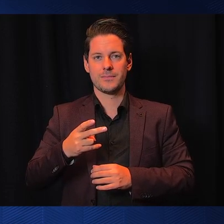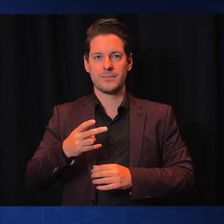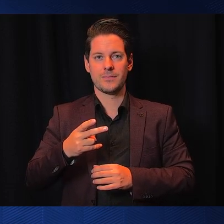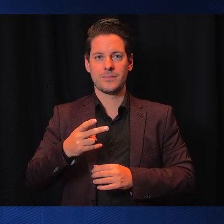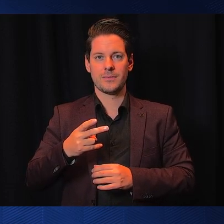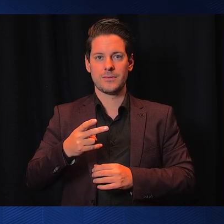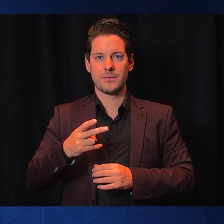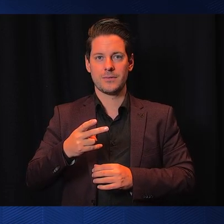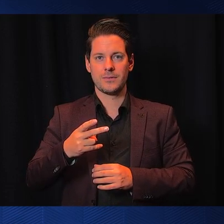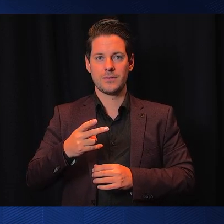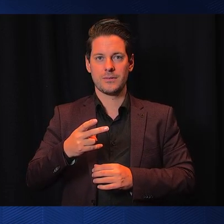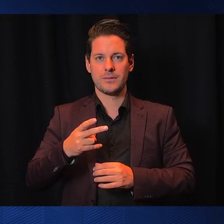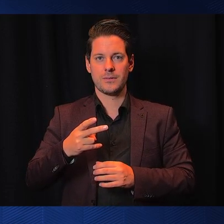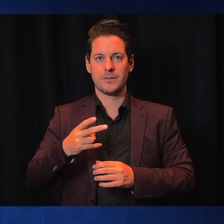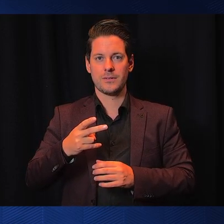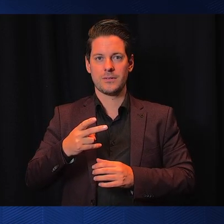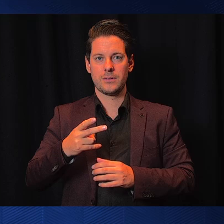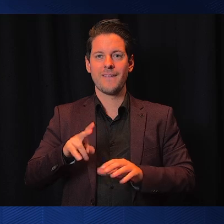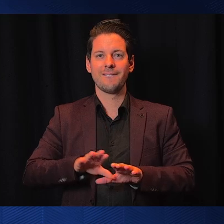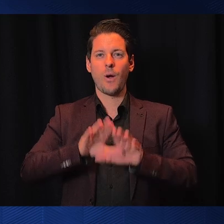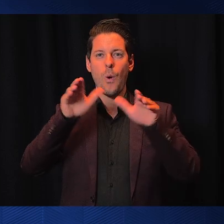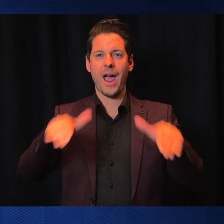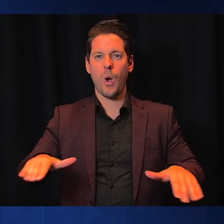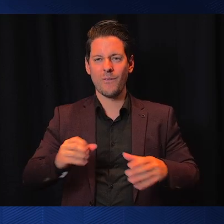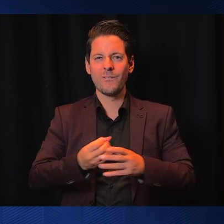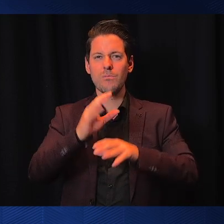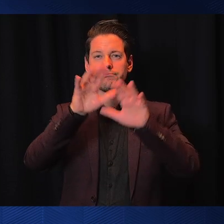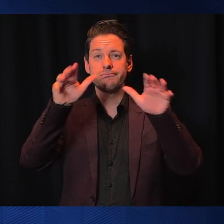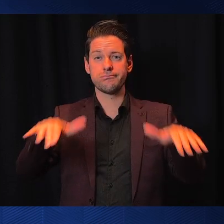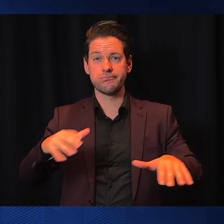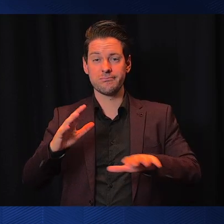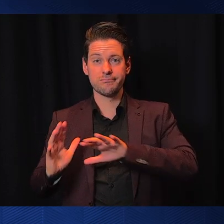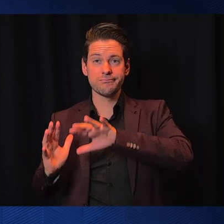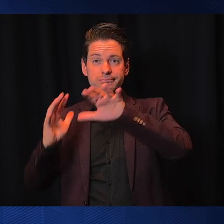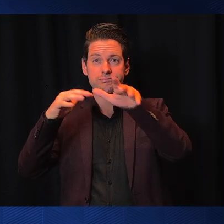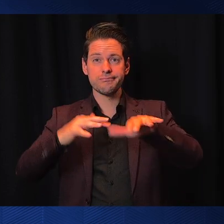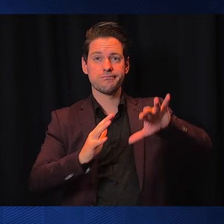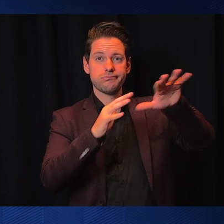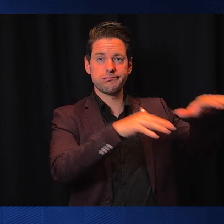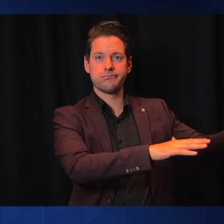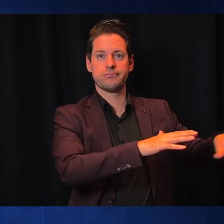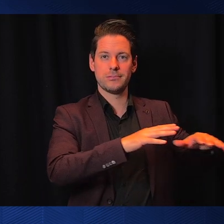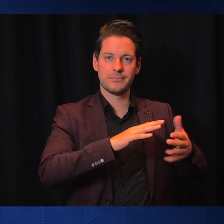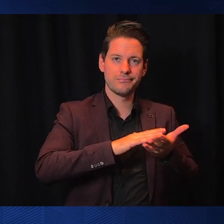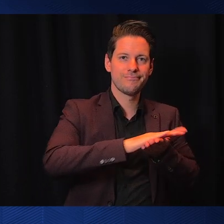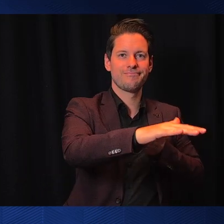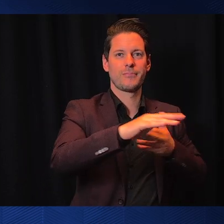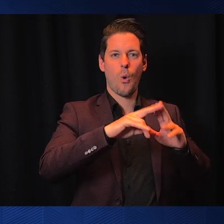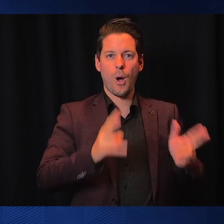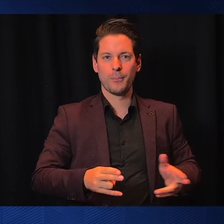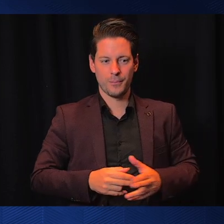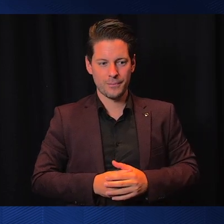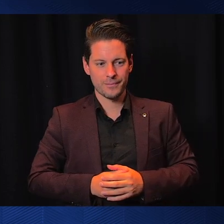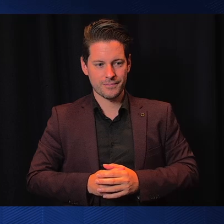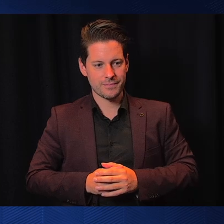the Hungahapai Hungatonga submarine volcanoes that triggered tsunamis destroying homes, resorts on the west coast